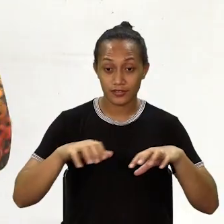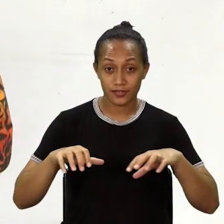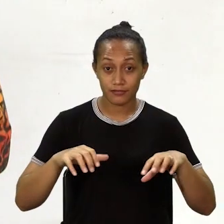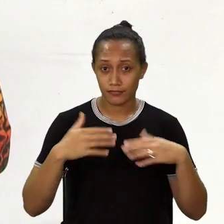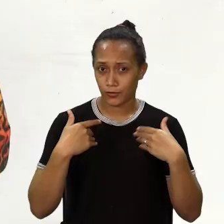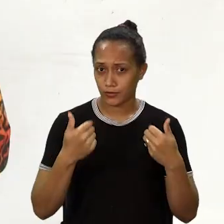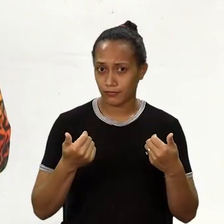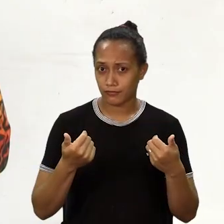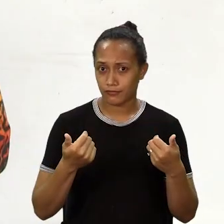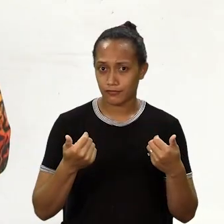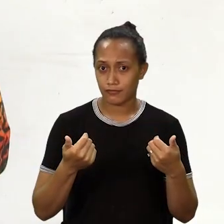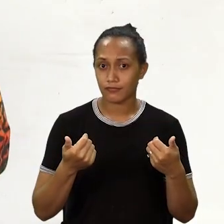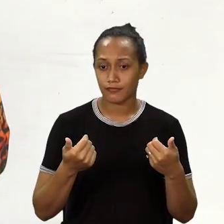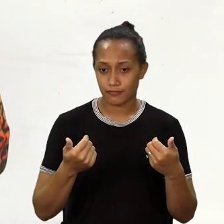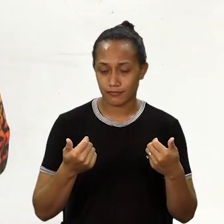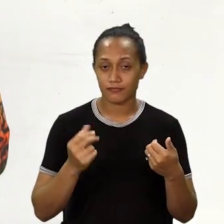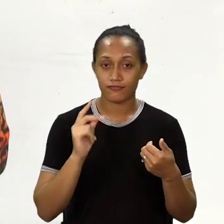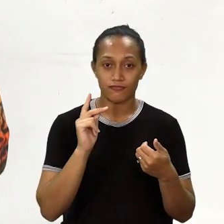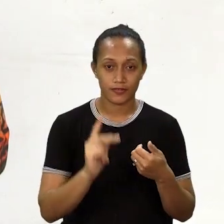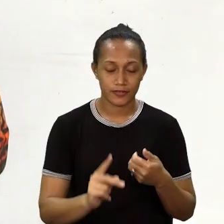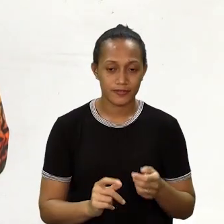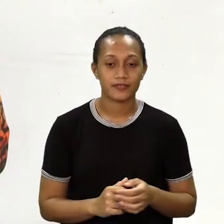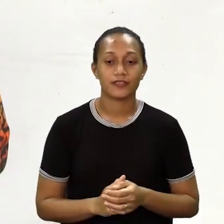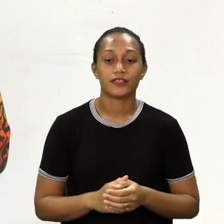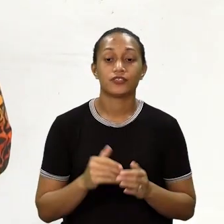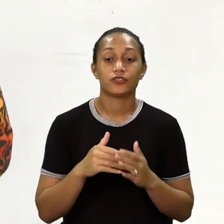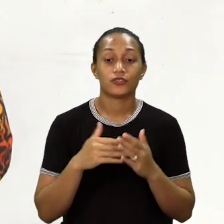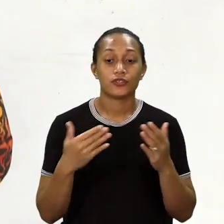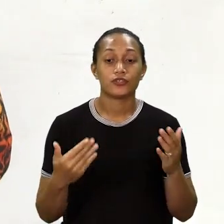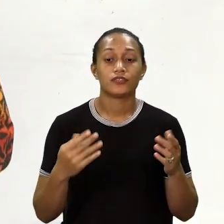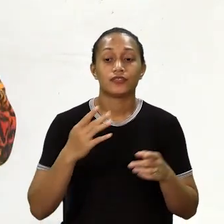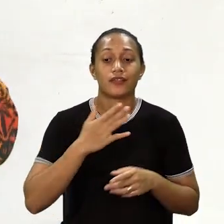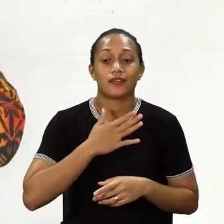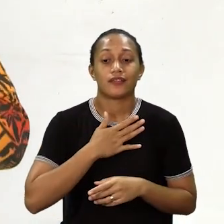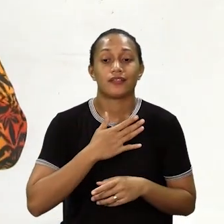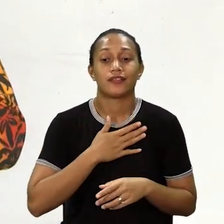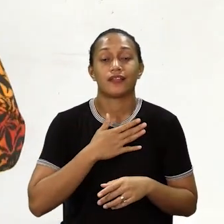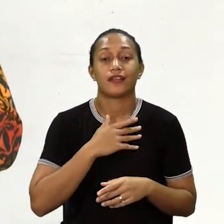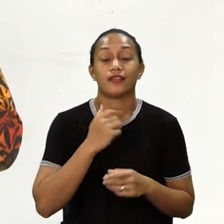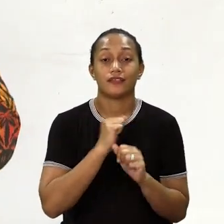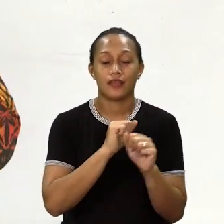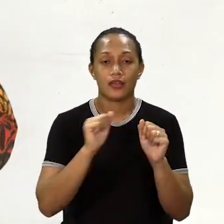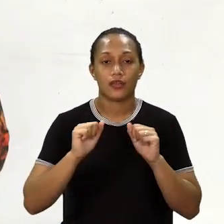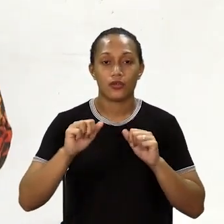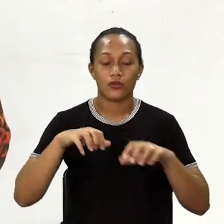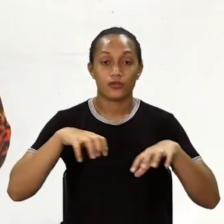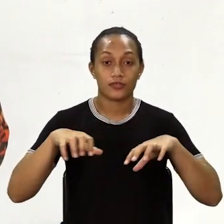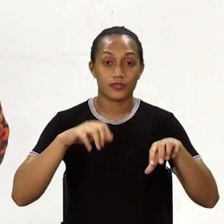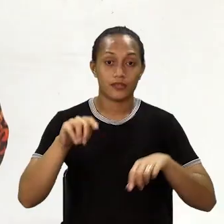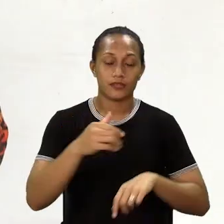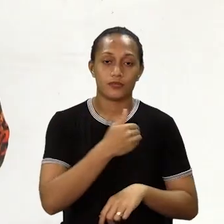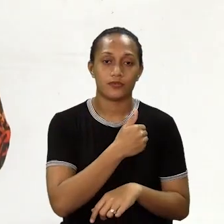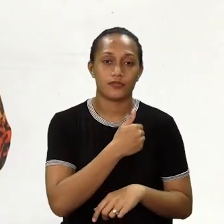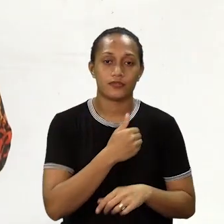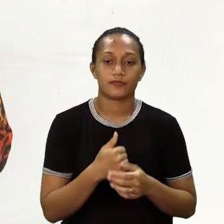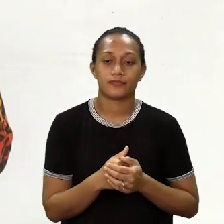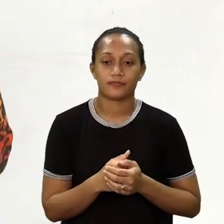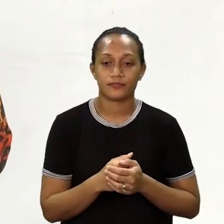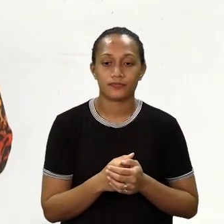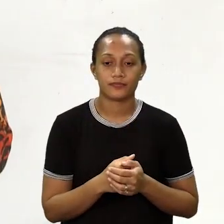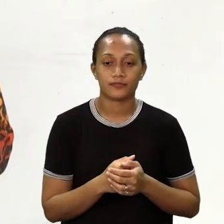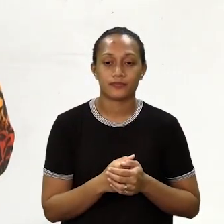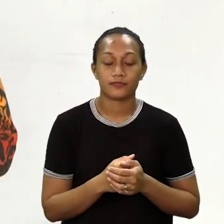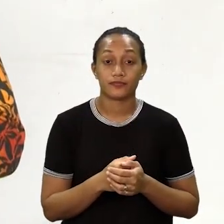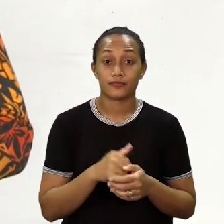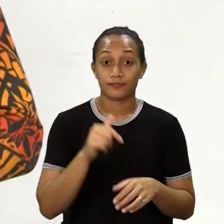Do you like our exercise? How was that? Good, right? Me too. I like our exercise